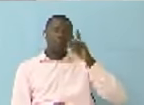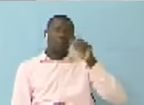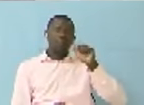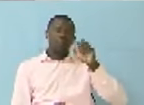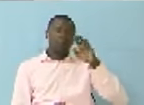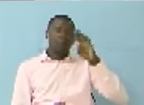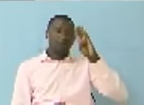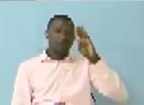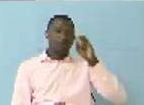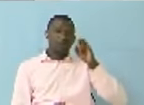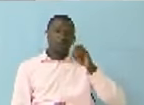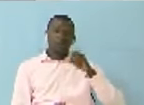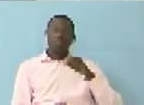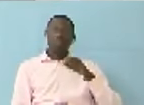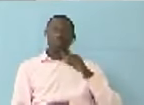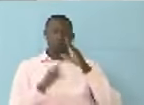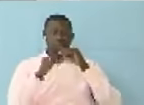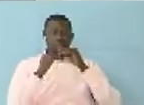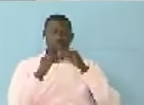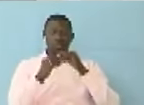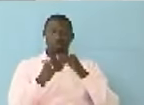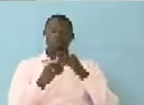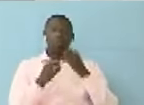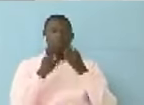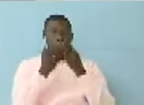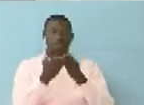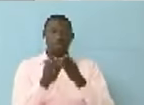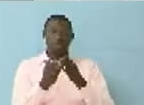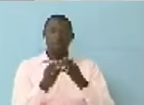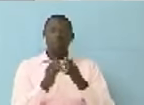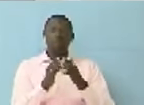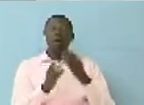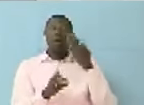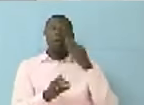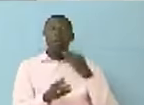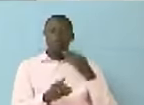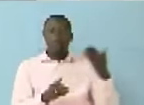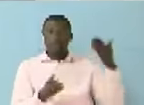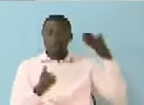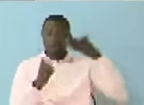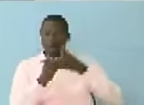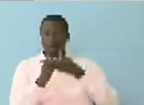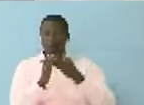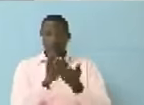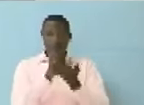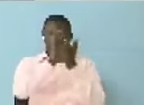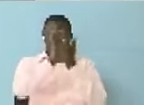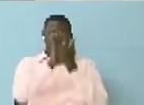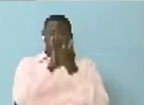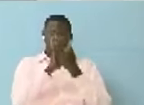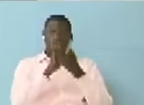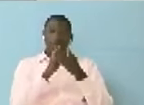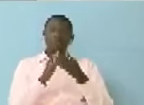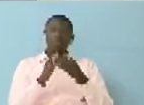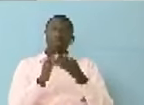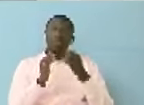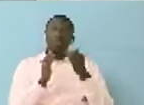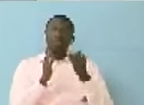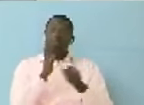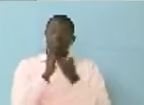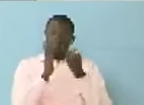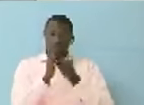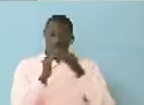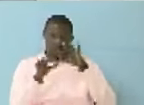that when he came before the panel, ko kabriya samba ñu panelo ñaati limola, he was being interrogated. Ya ñi ñin